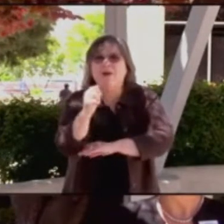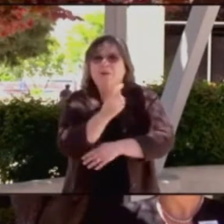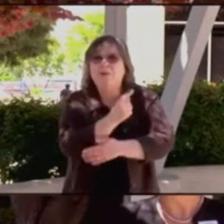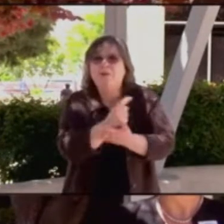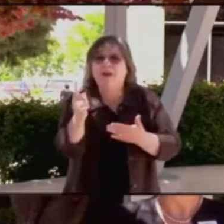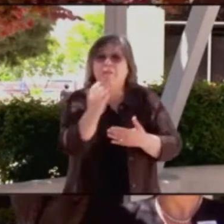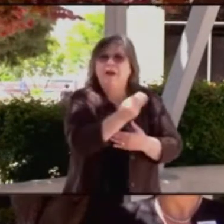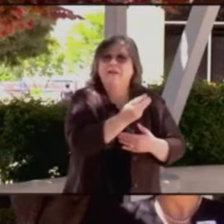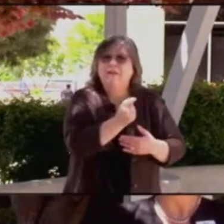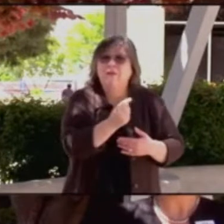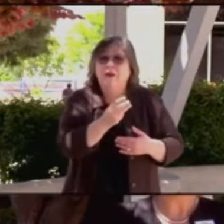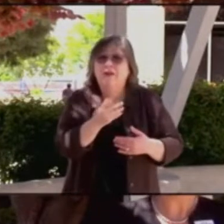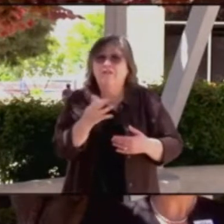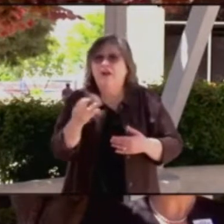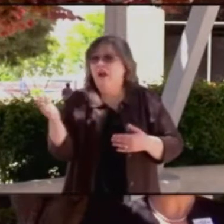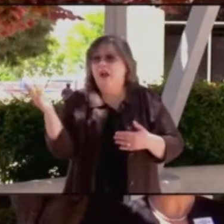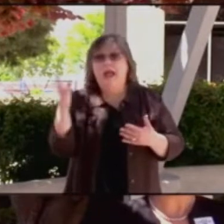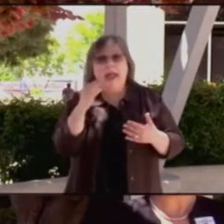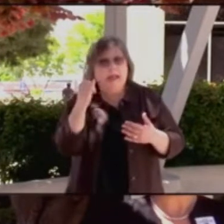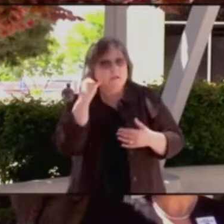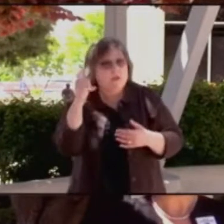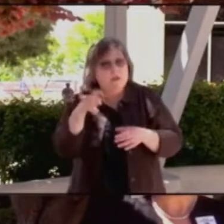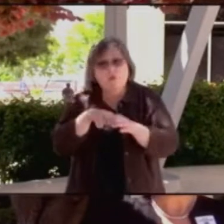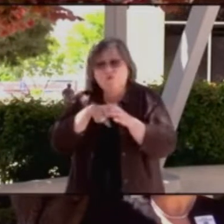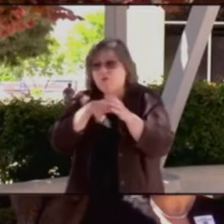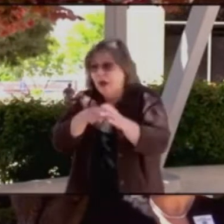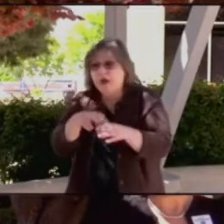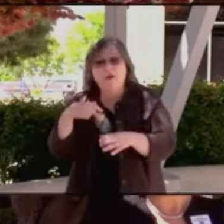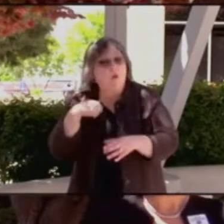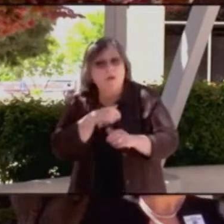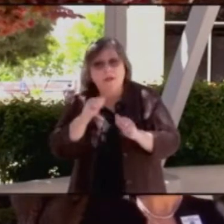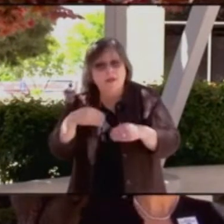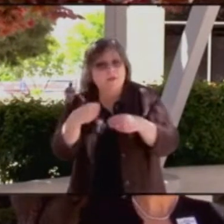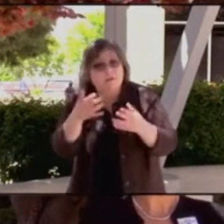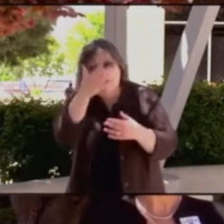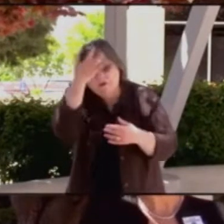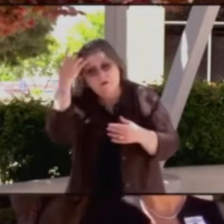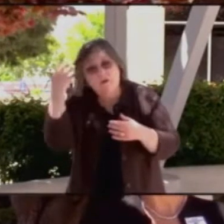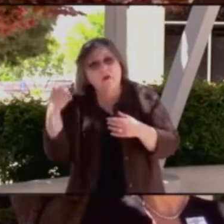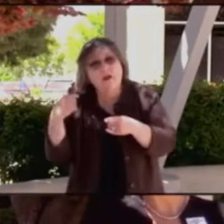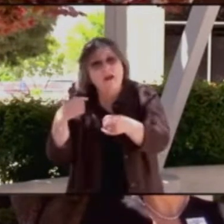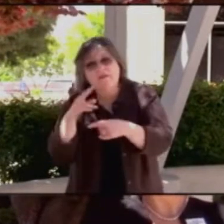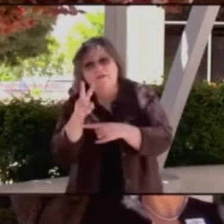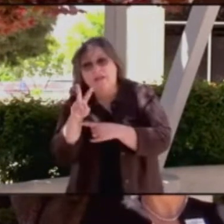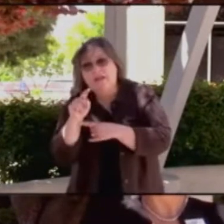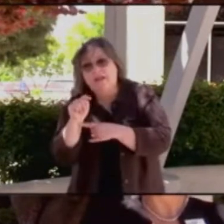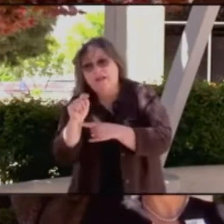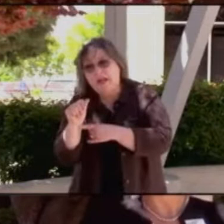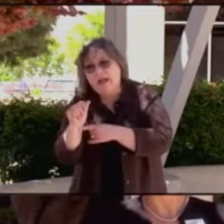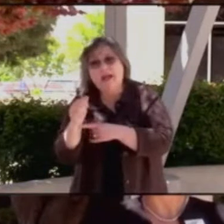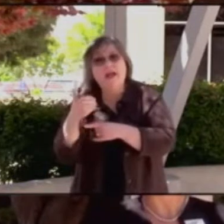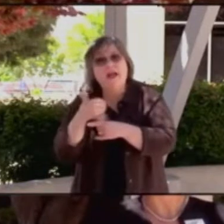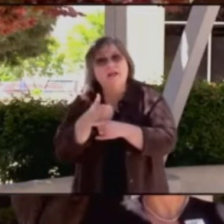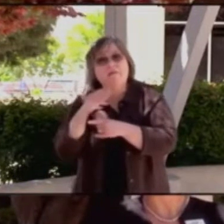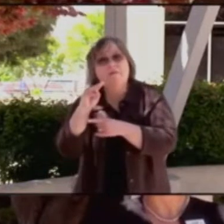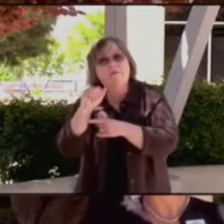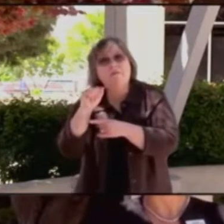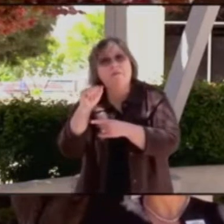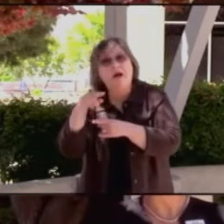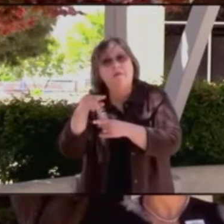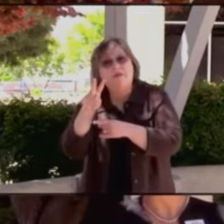covered. VTA has created an interactive map for the public to find a list of current vaccination